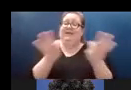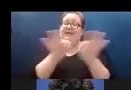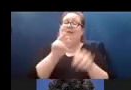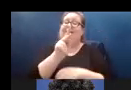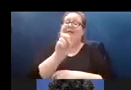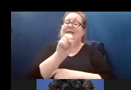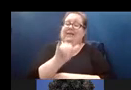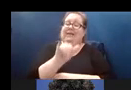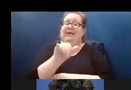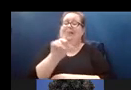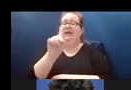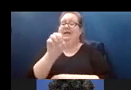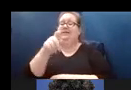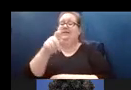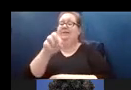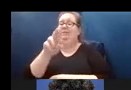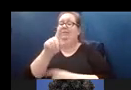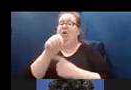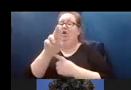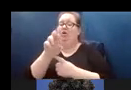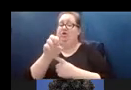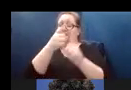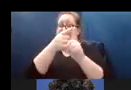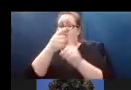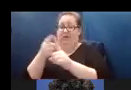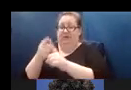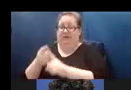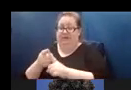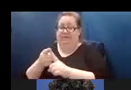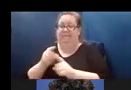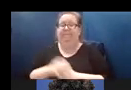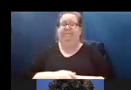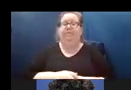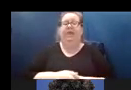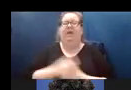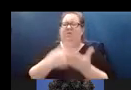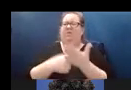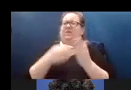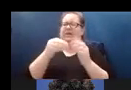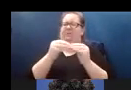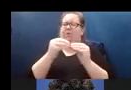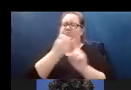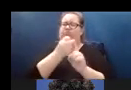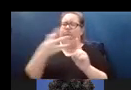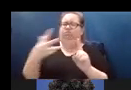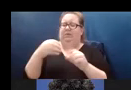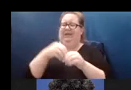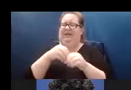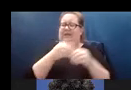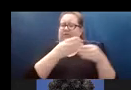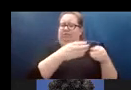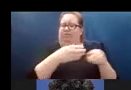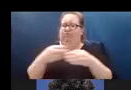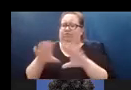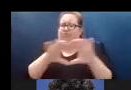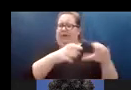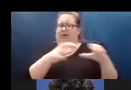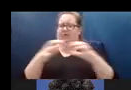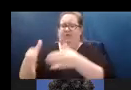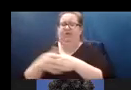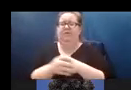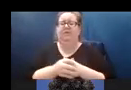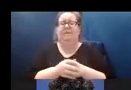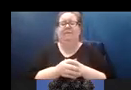more in the breakouts. But, you know, one of the ways that's really helpful to talk about solutions is in line